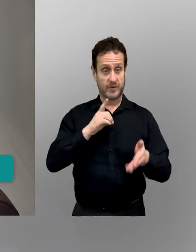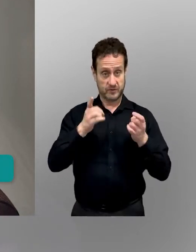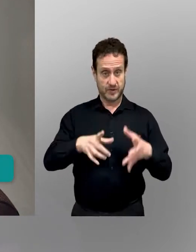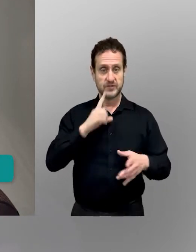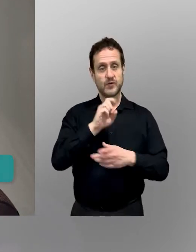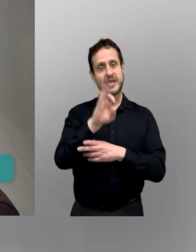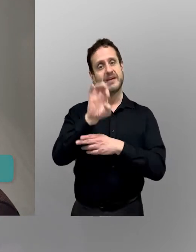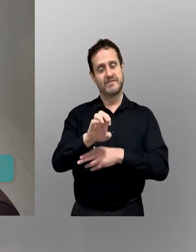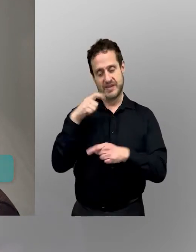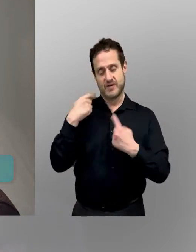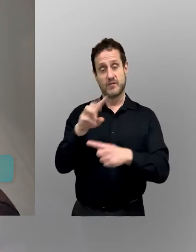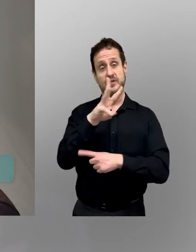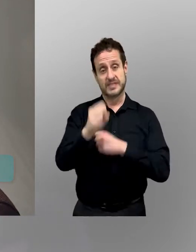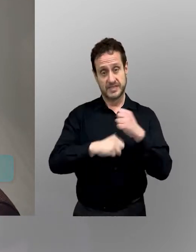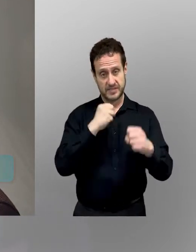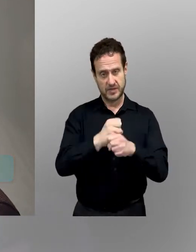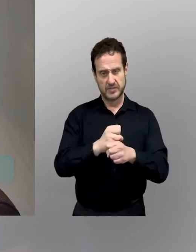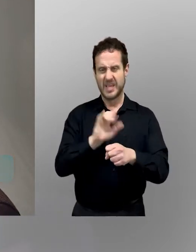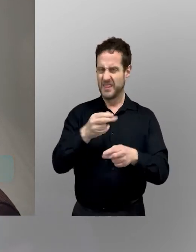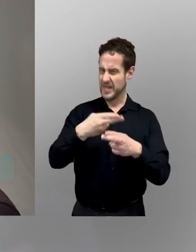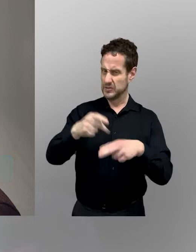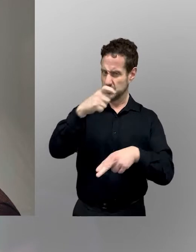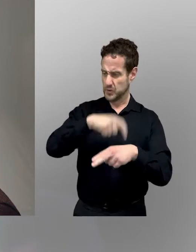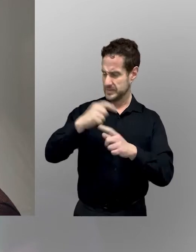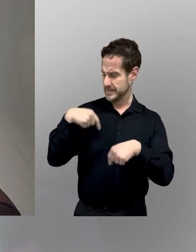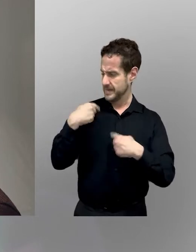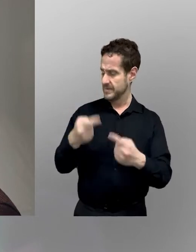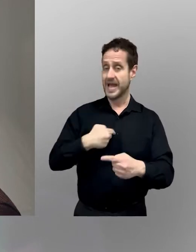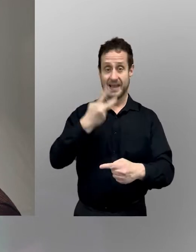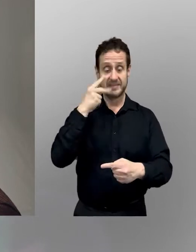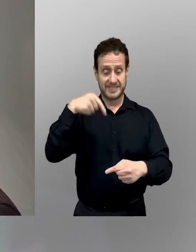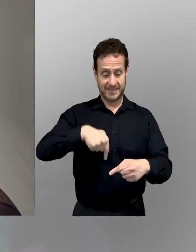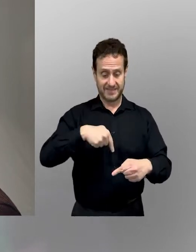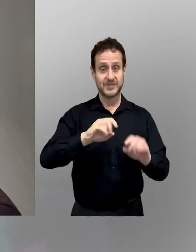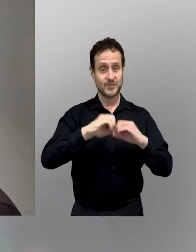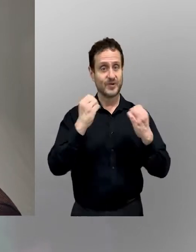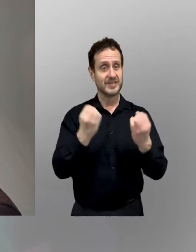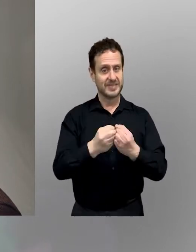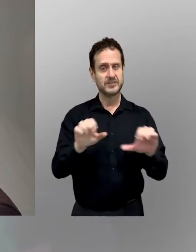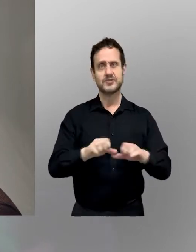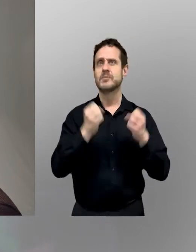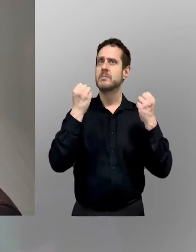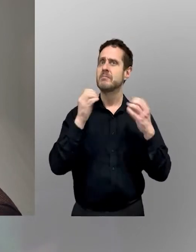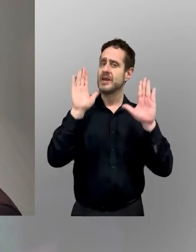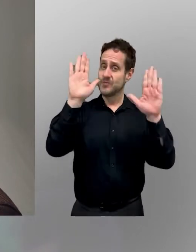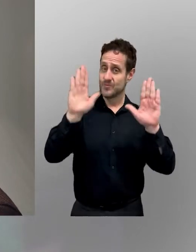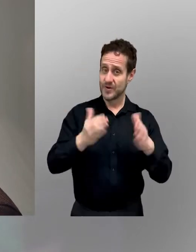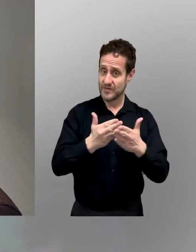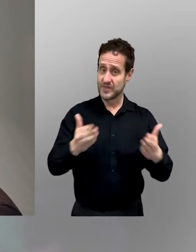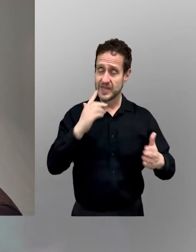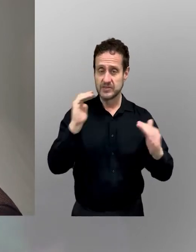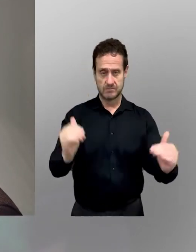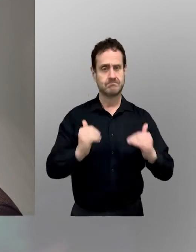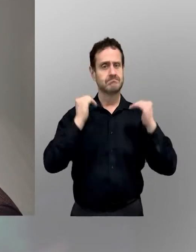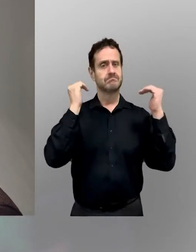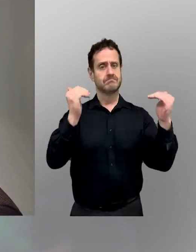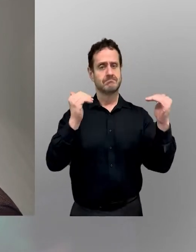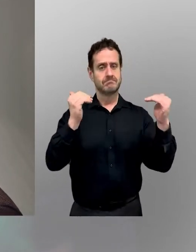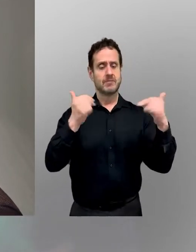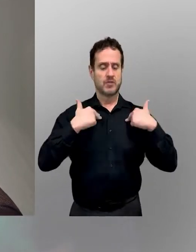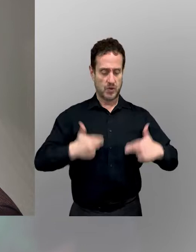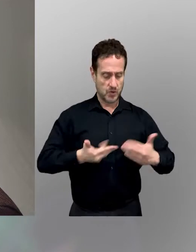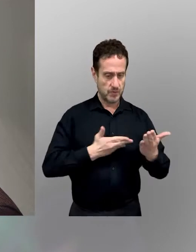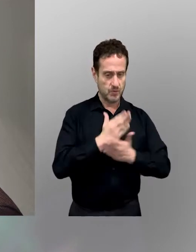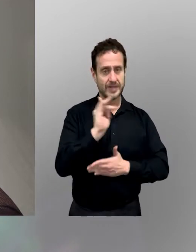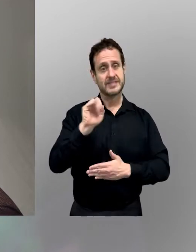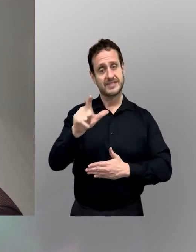6 years. In that short time, I've seen this organization do so many great things to advance the human and civil rights of people